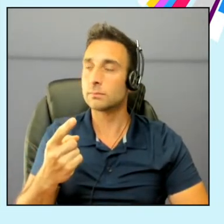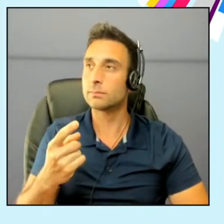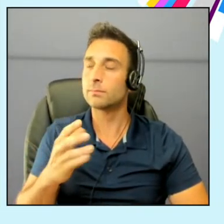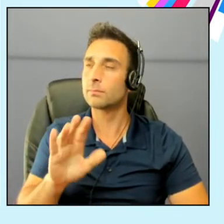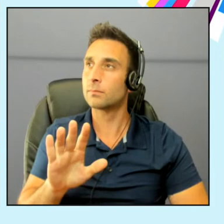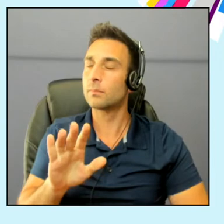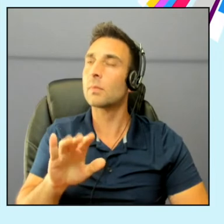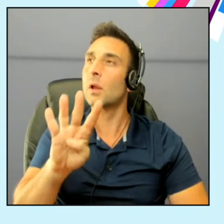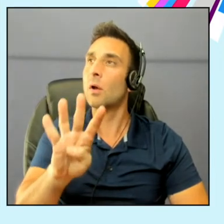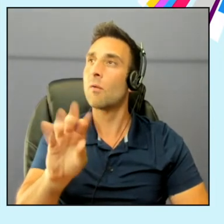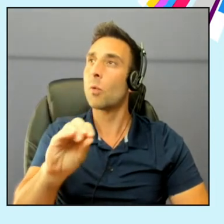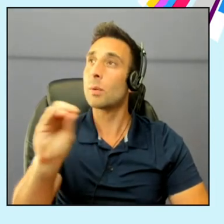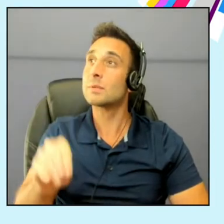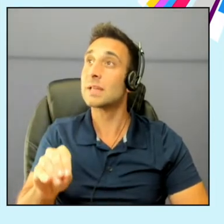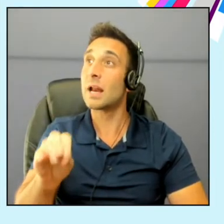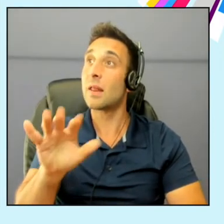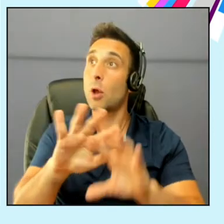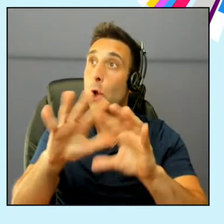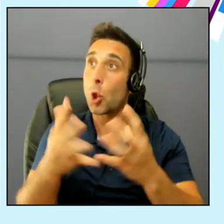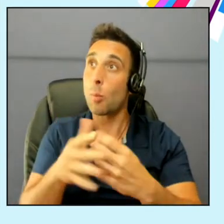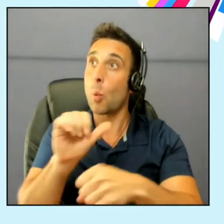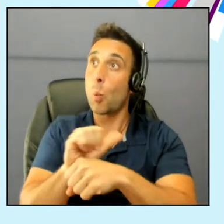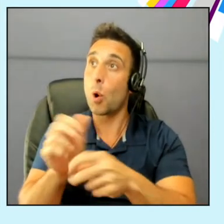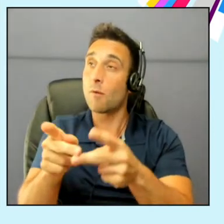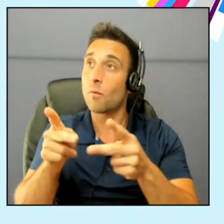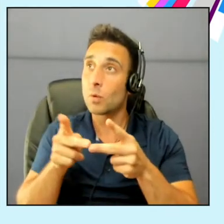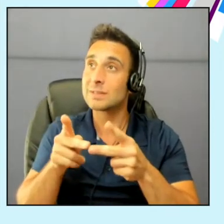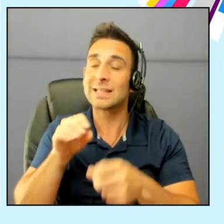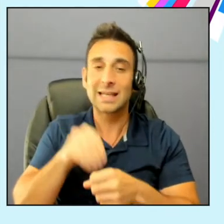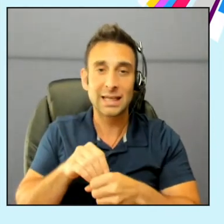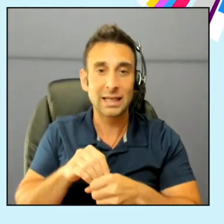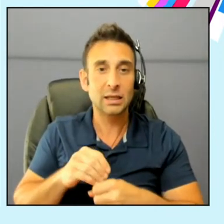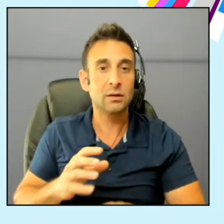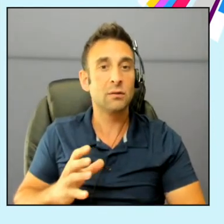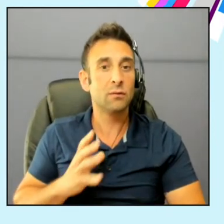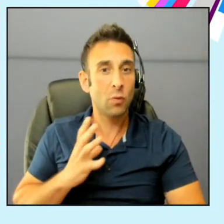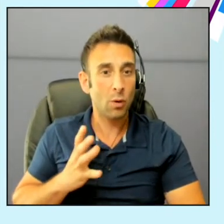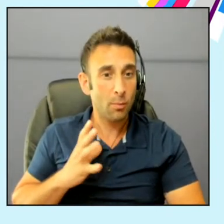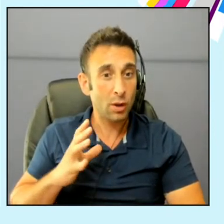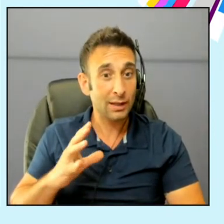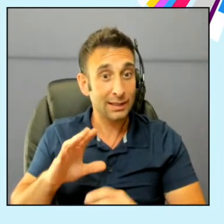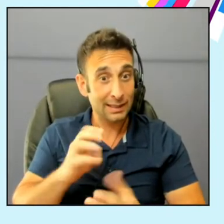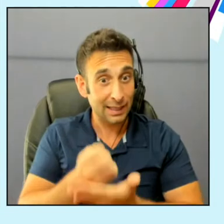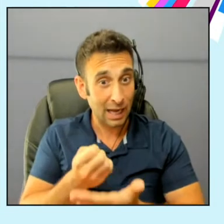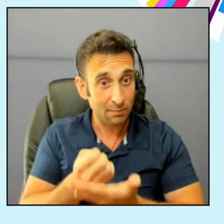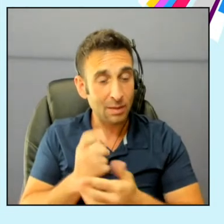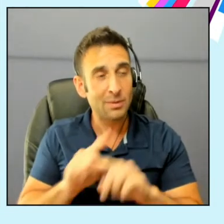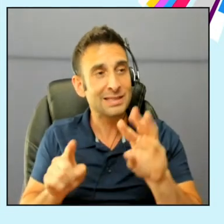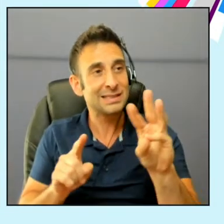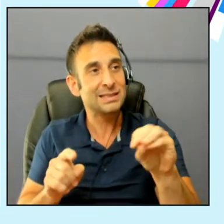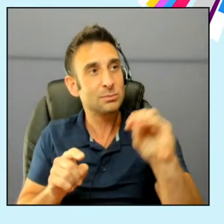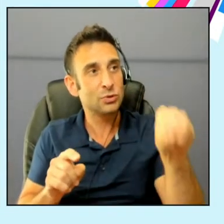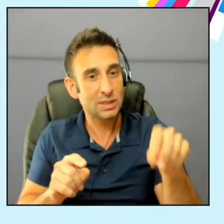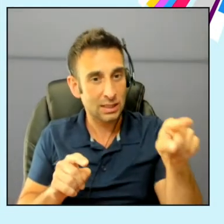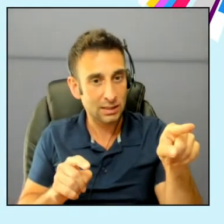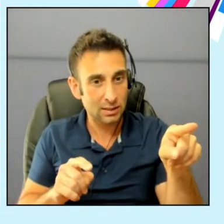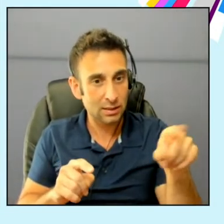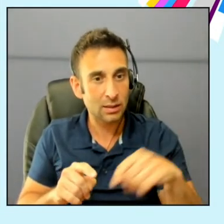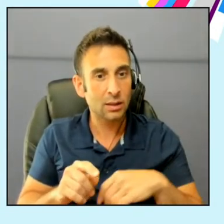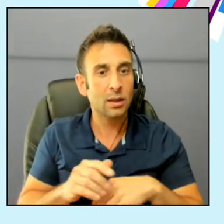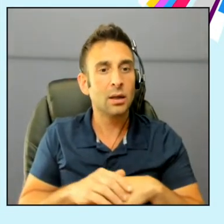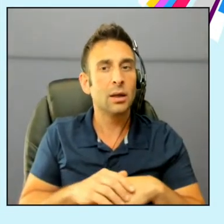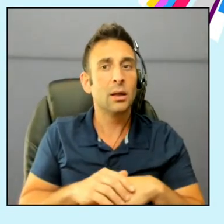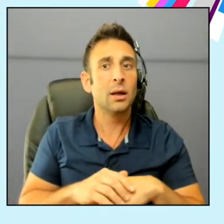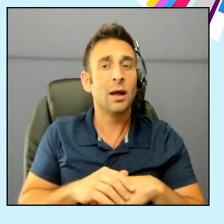only 40% of the global workforce is informal economy, while 60% of us are in the informal economy. And that includes, and guess what? That's where